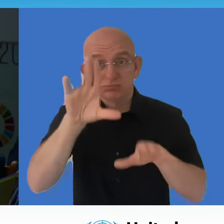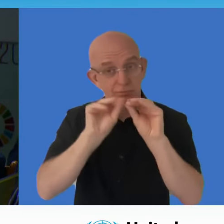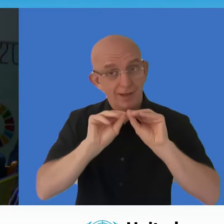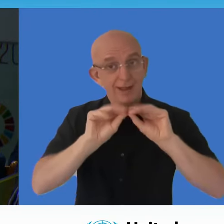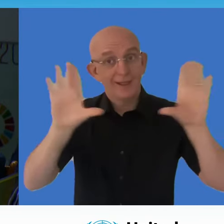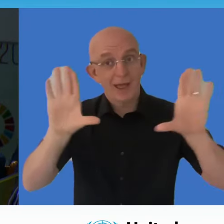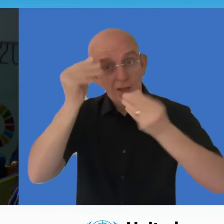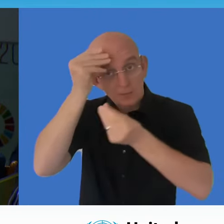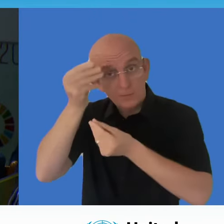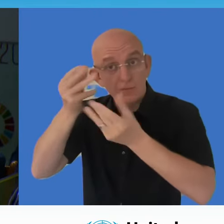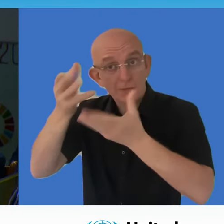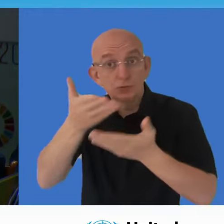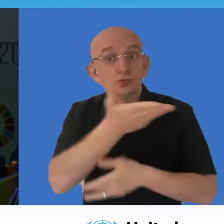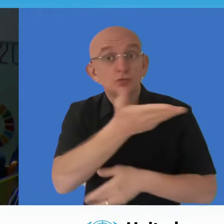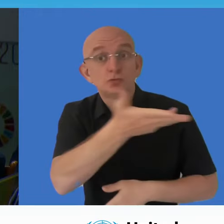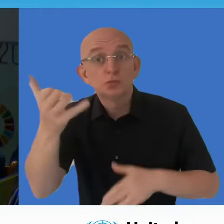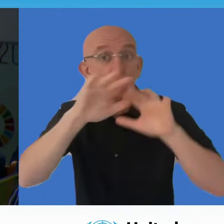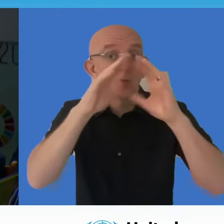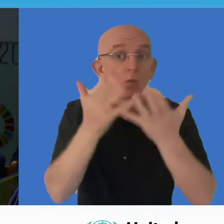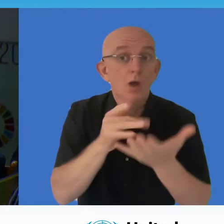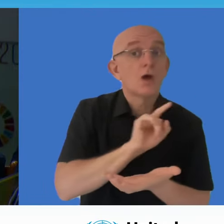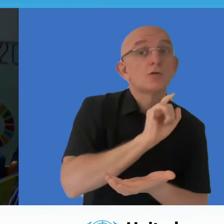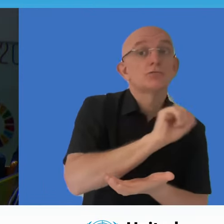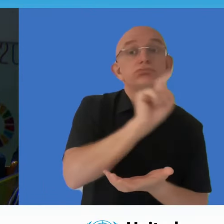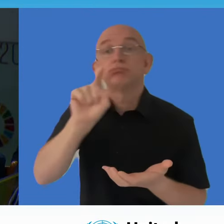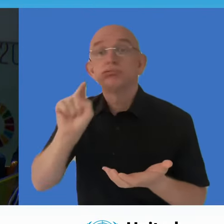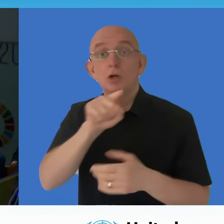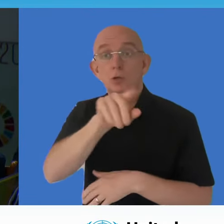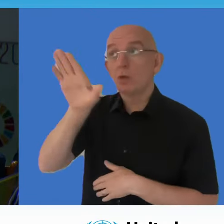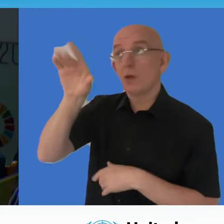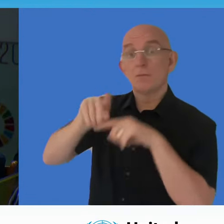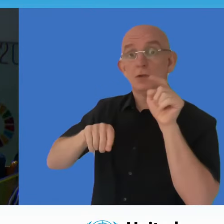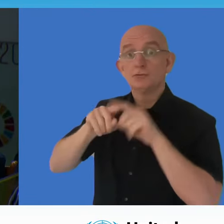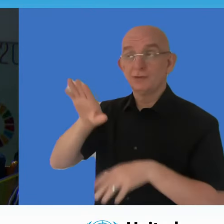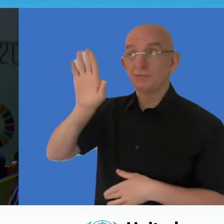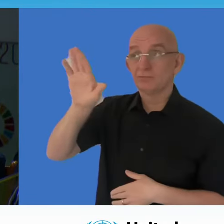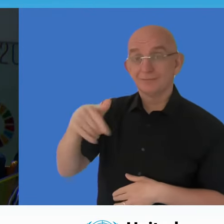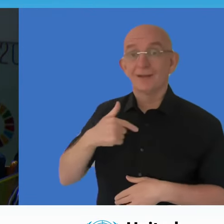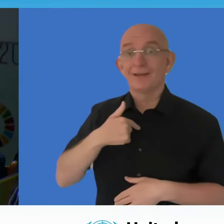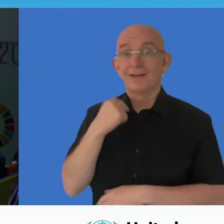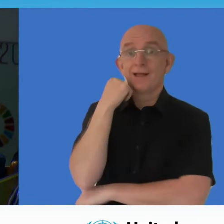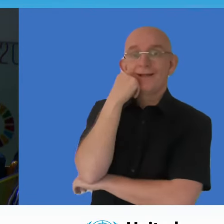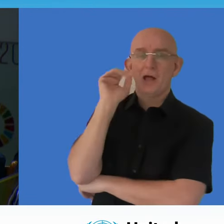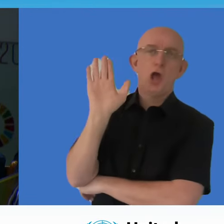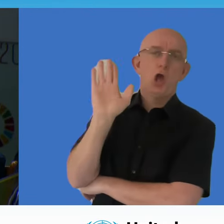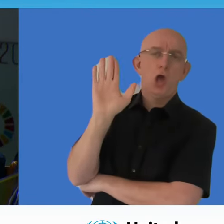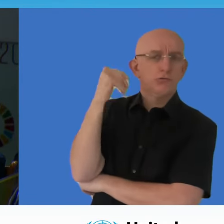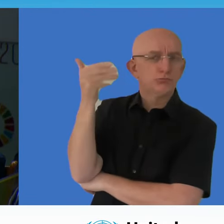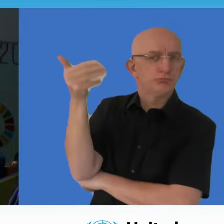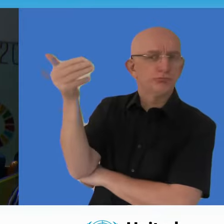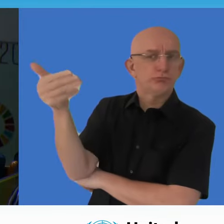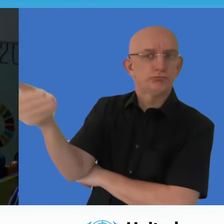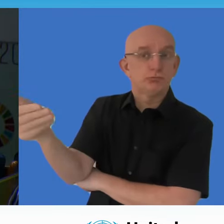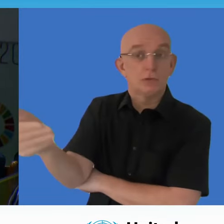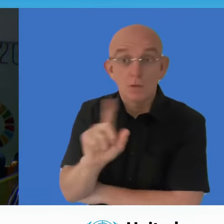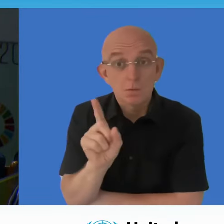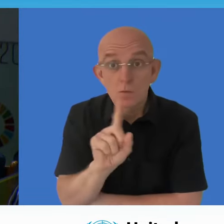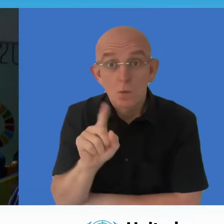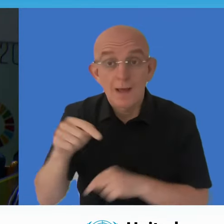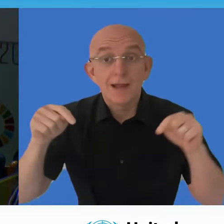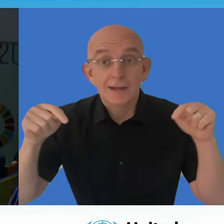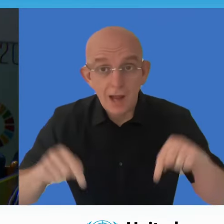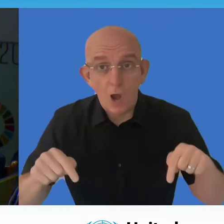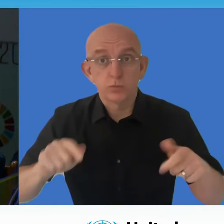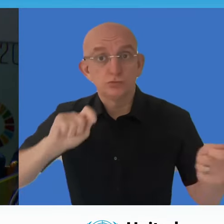communities. Change cannot wait. It demands active participation from each and every one of us and